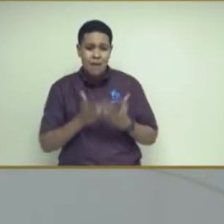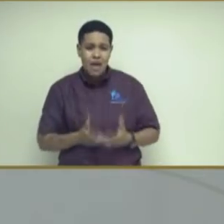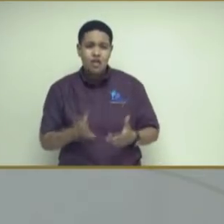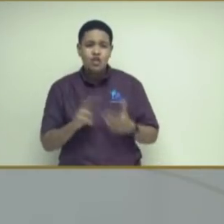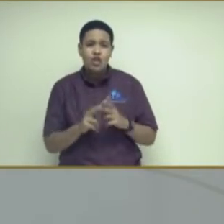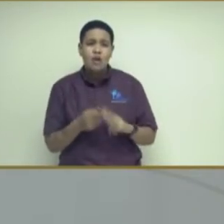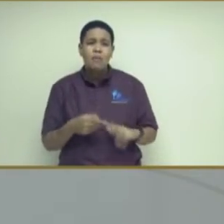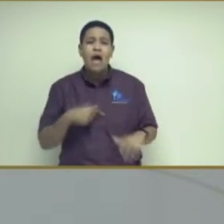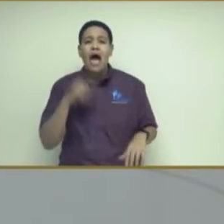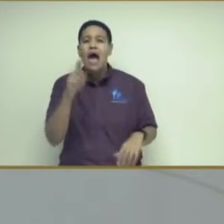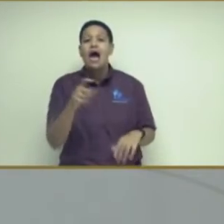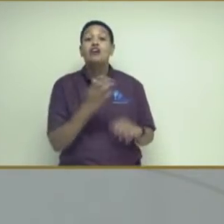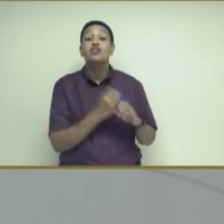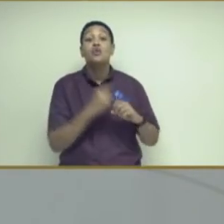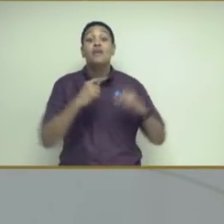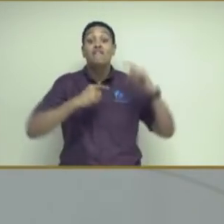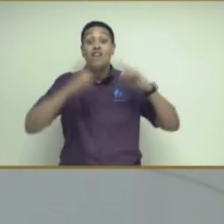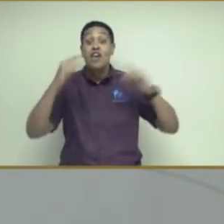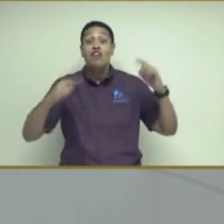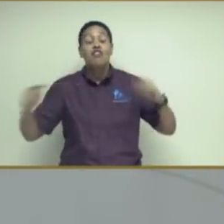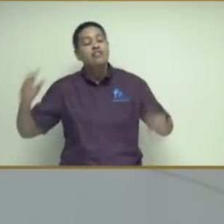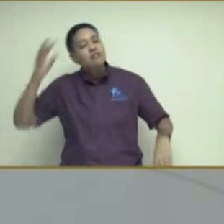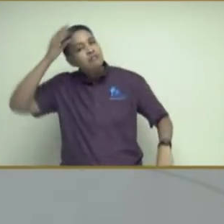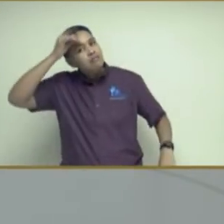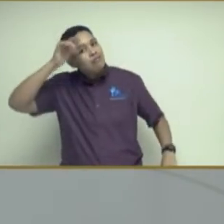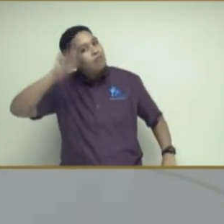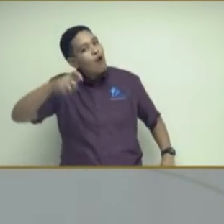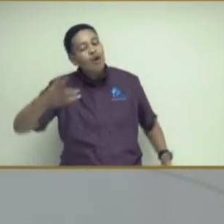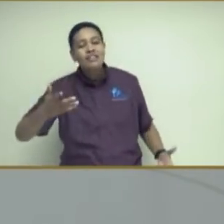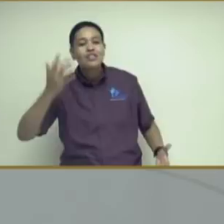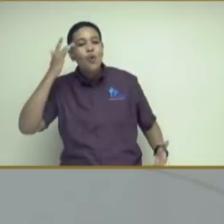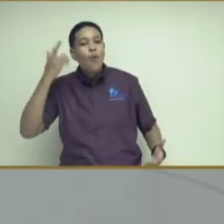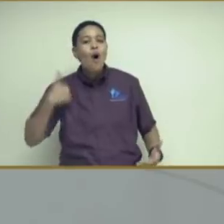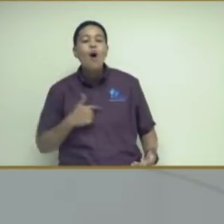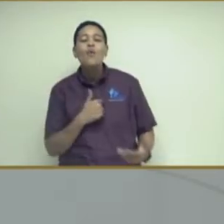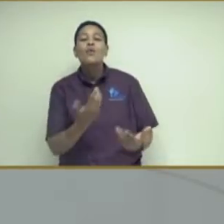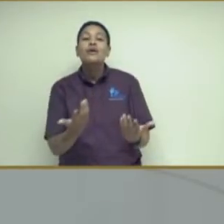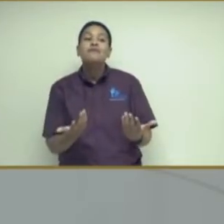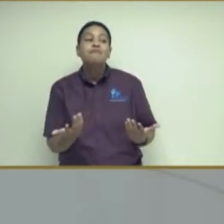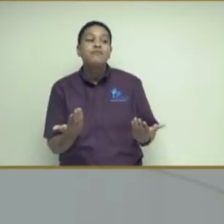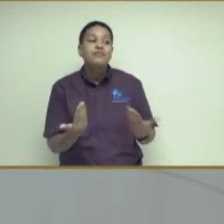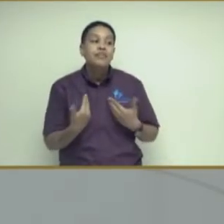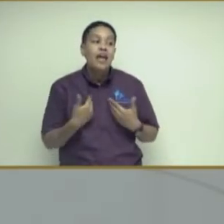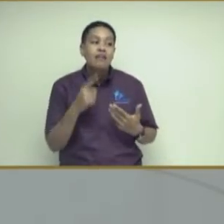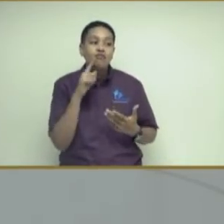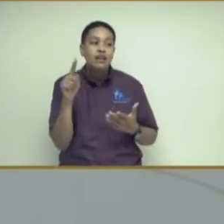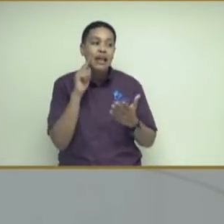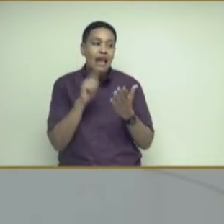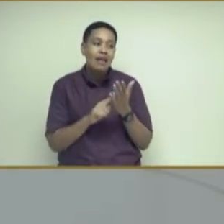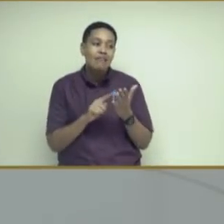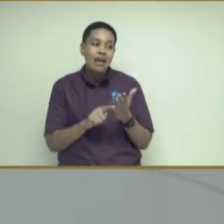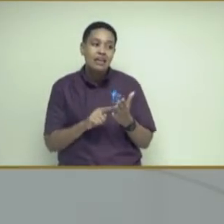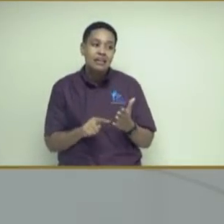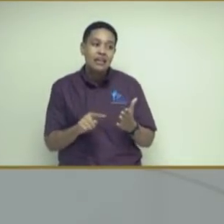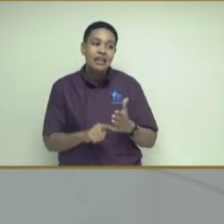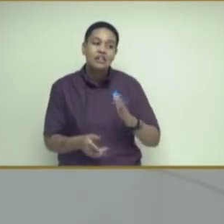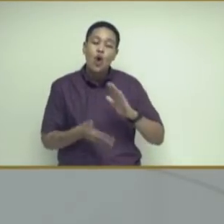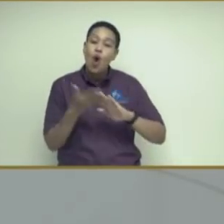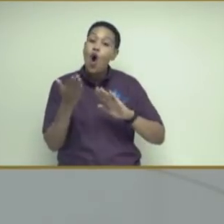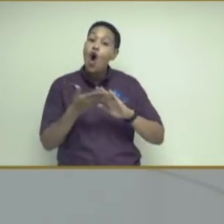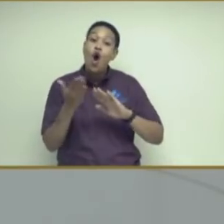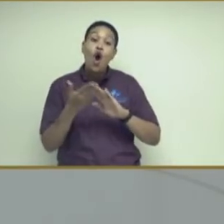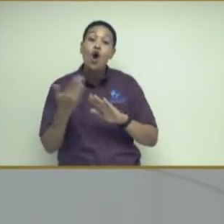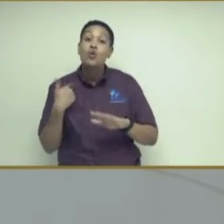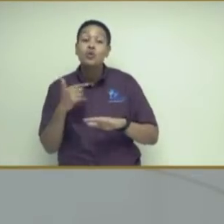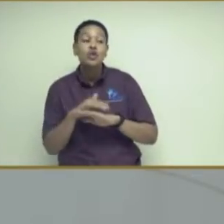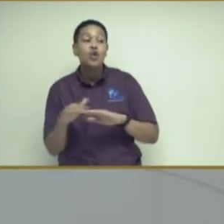those variances into considerations, because we do have the investigations that are ongoing. We don't